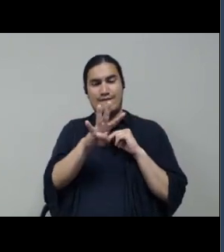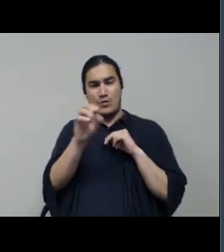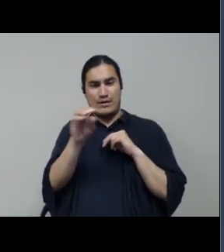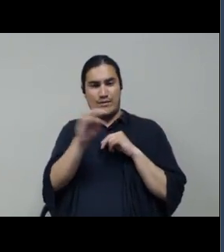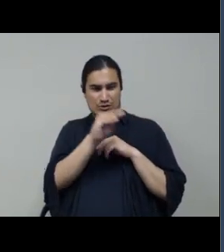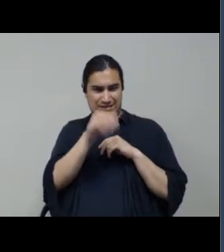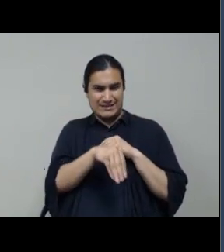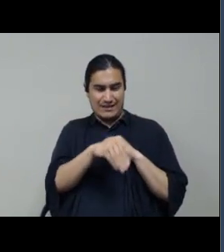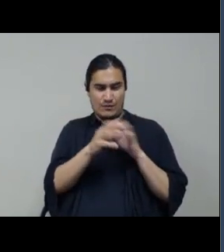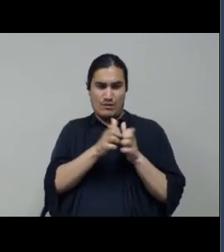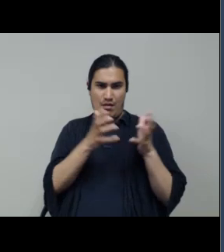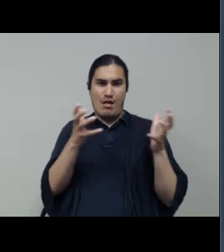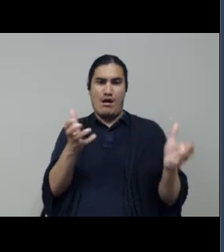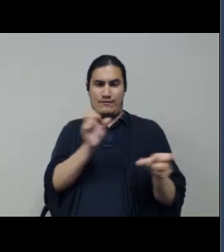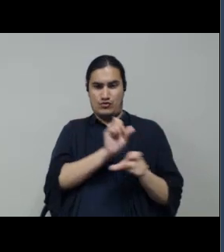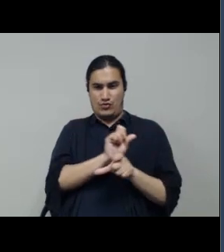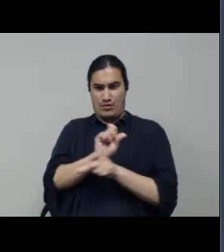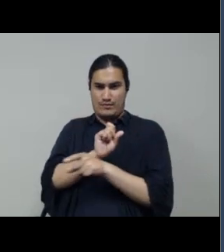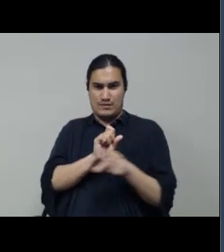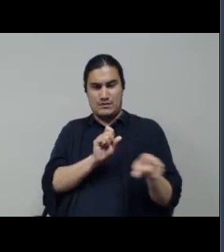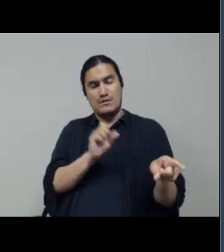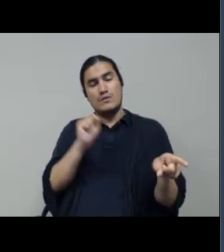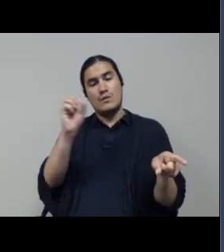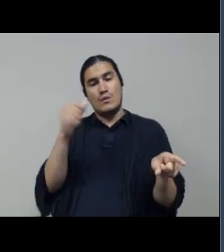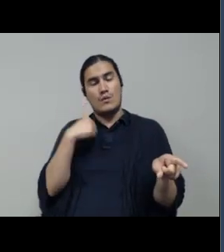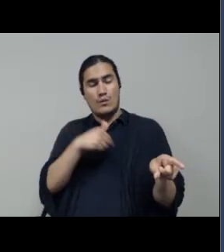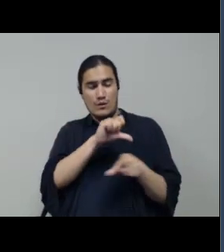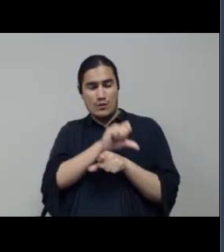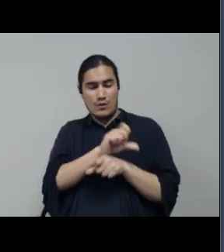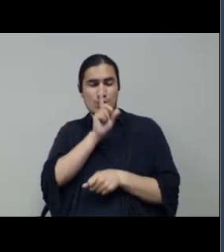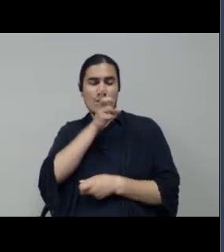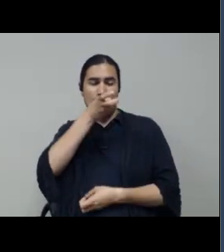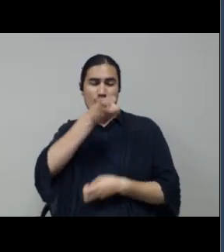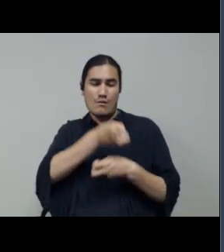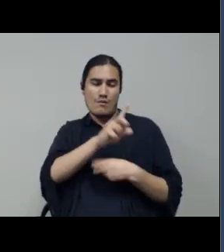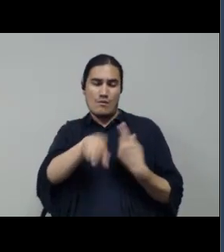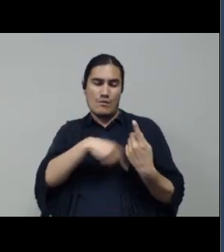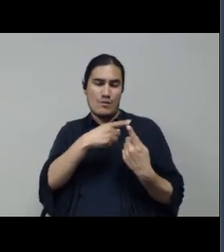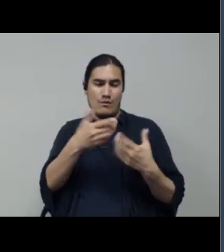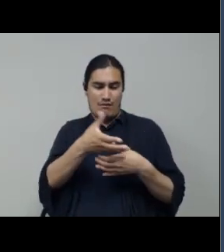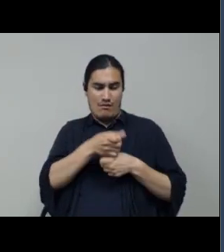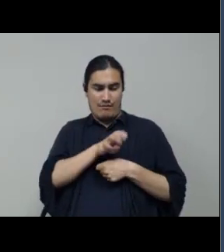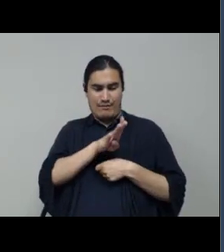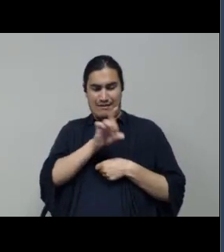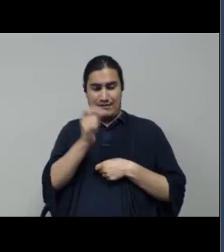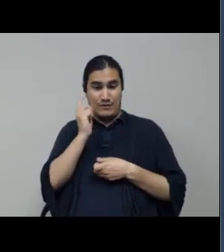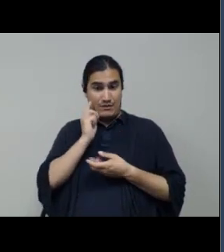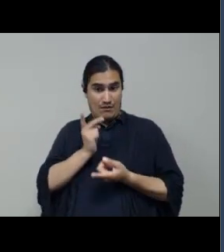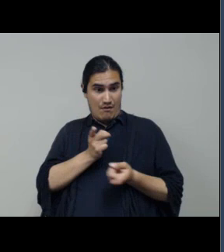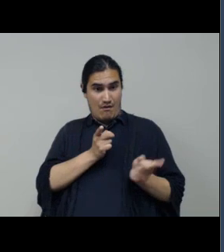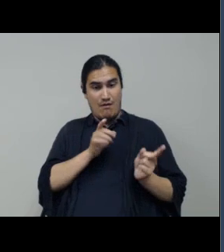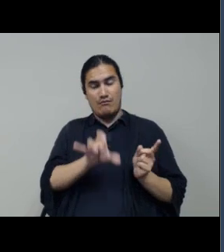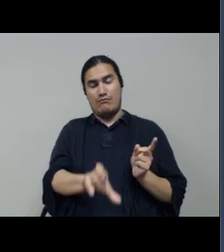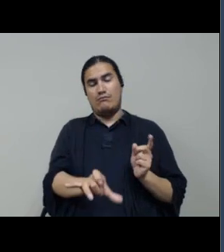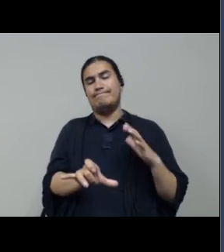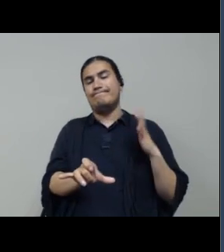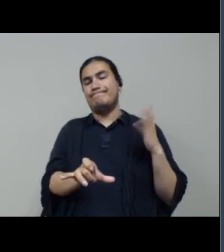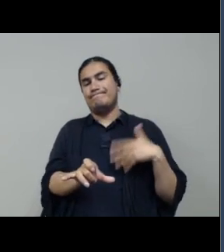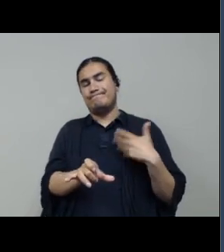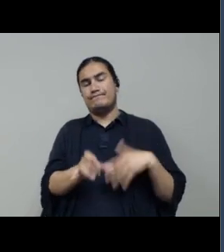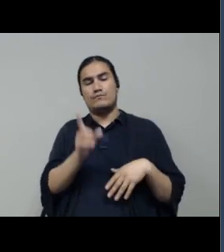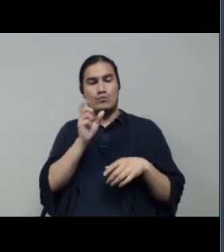number of jobs. And so we worked very hard once we got the bids and we saw where those differences were. We worked very